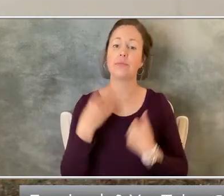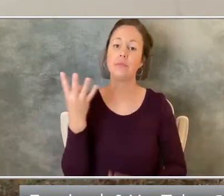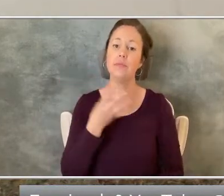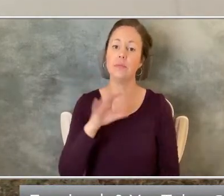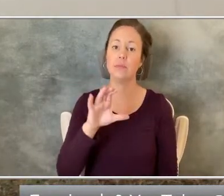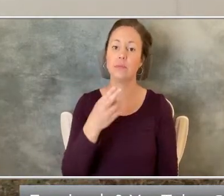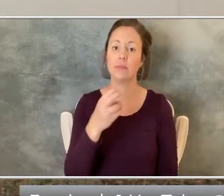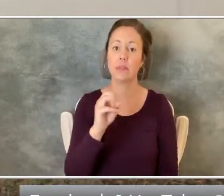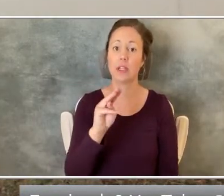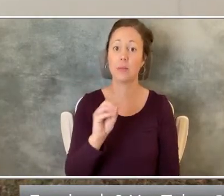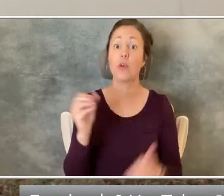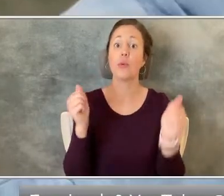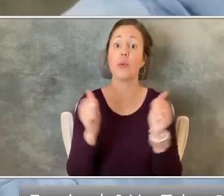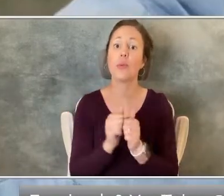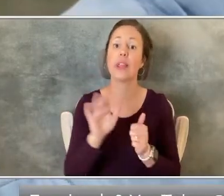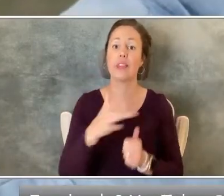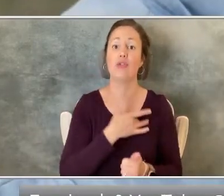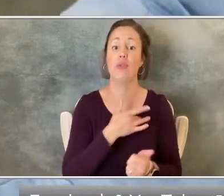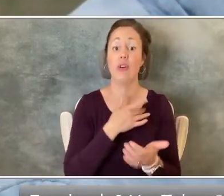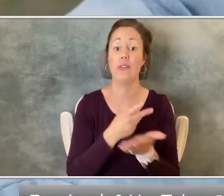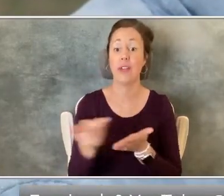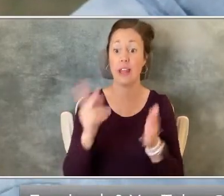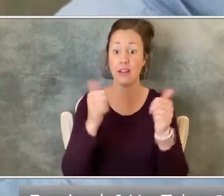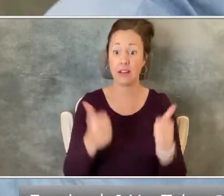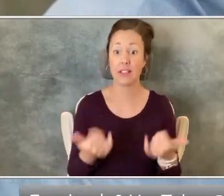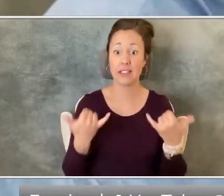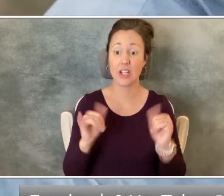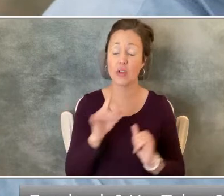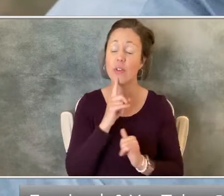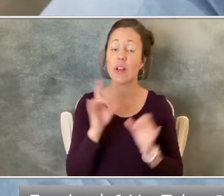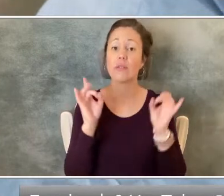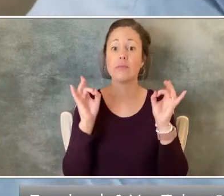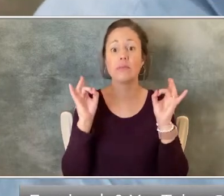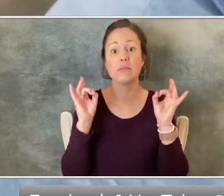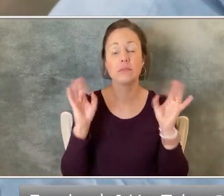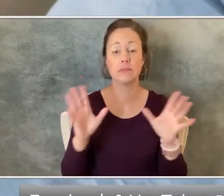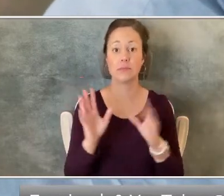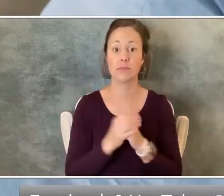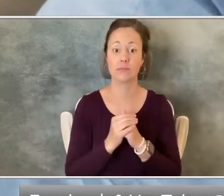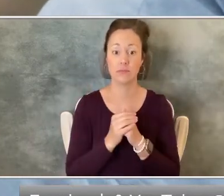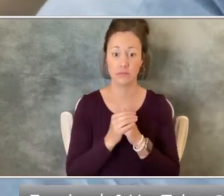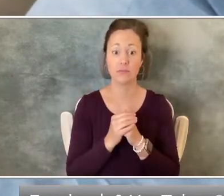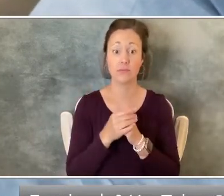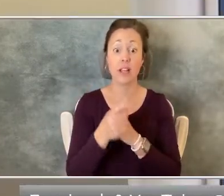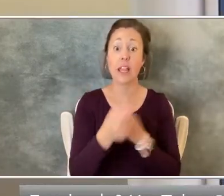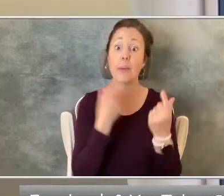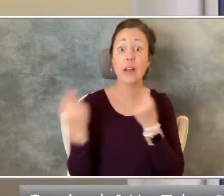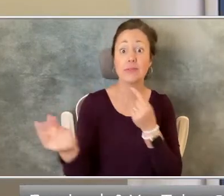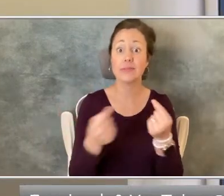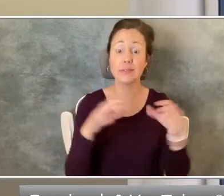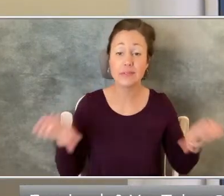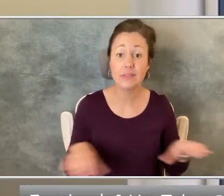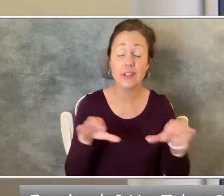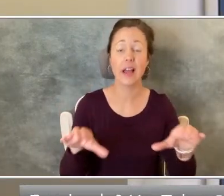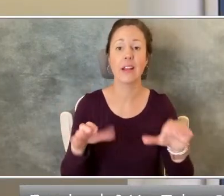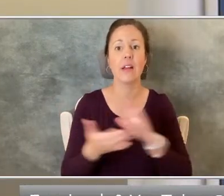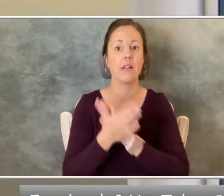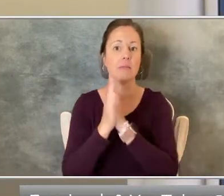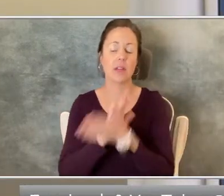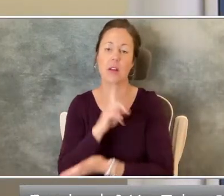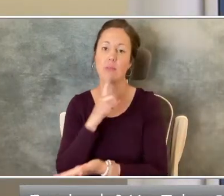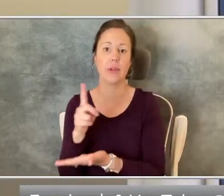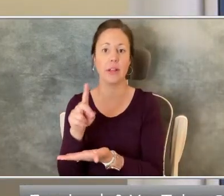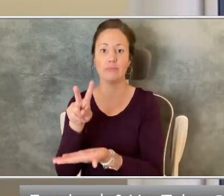with his failing heart. It was grueling. The once active Gene spent most days in bed. Finally, in November